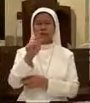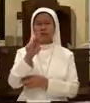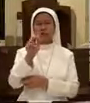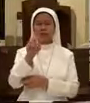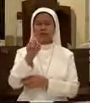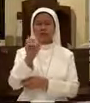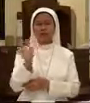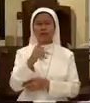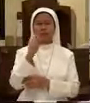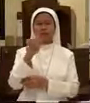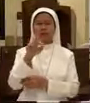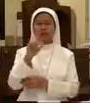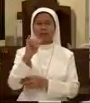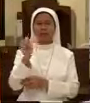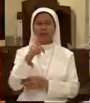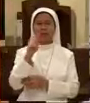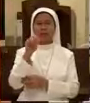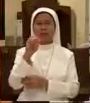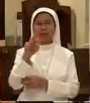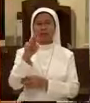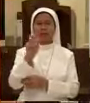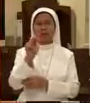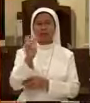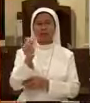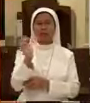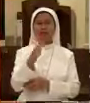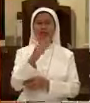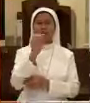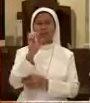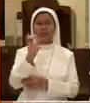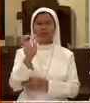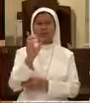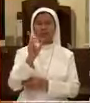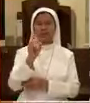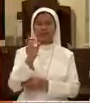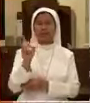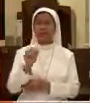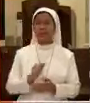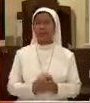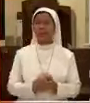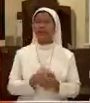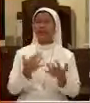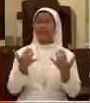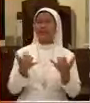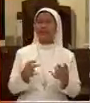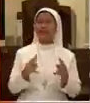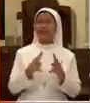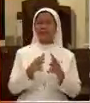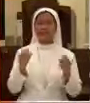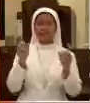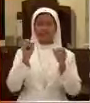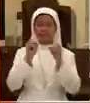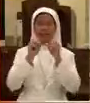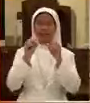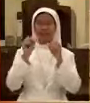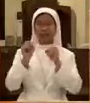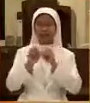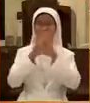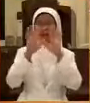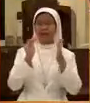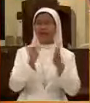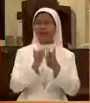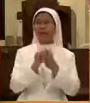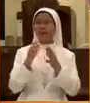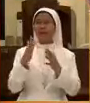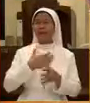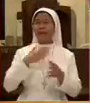Tirona, OCD DD. Well, it is very obvious that my message is a